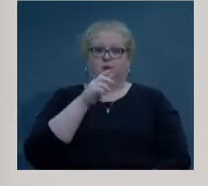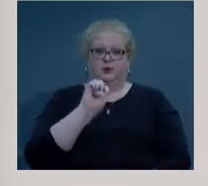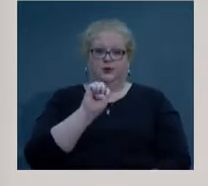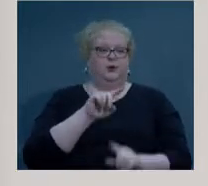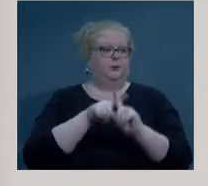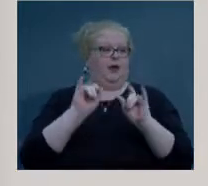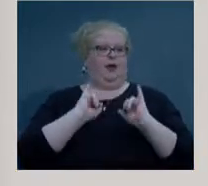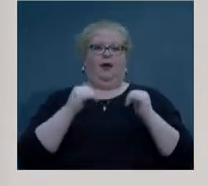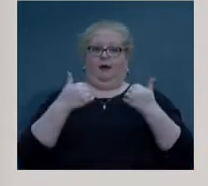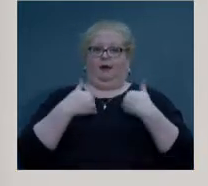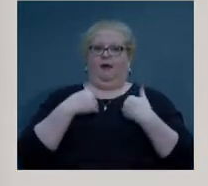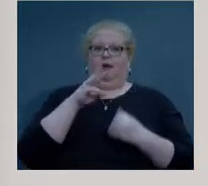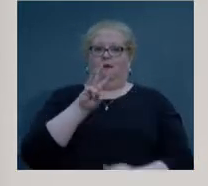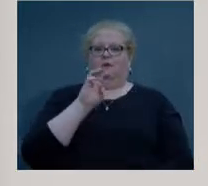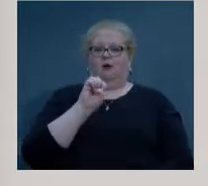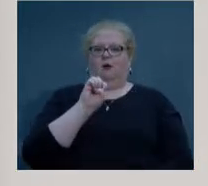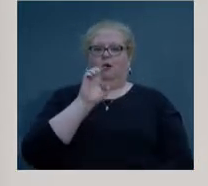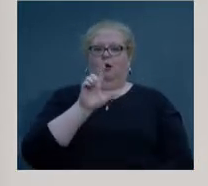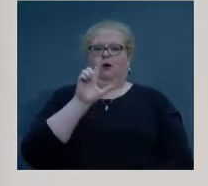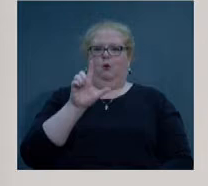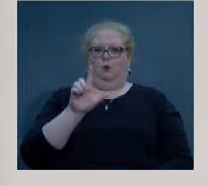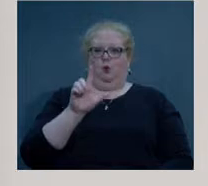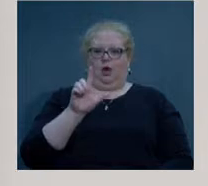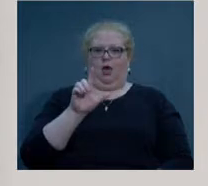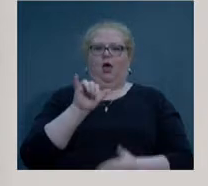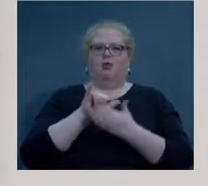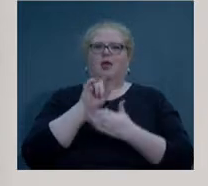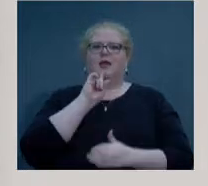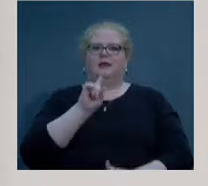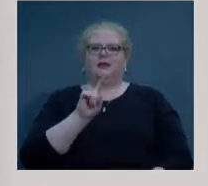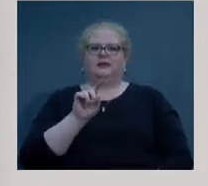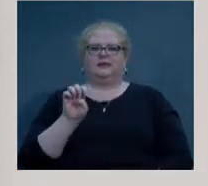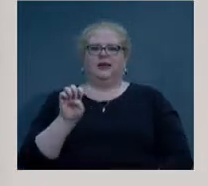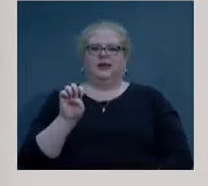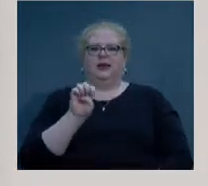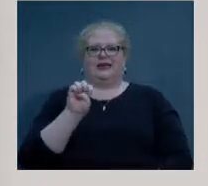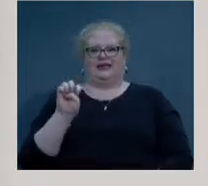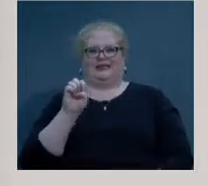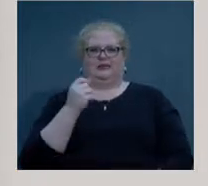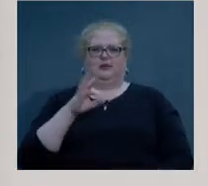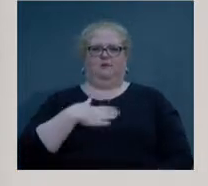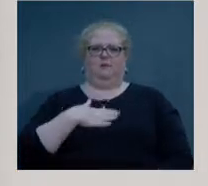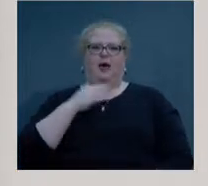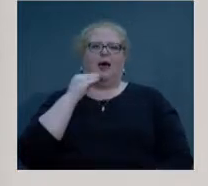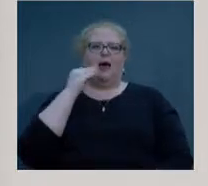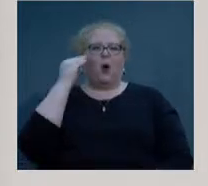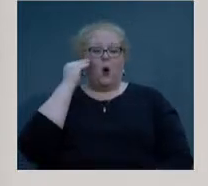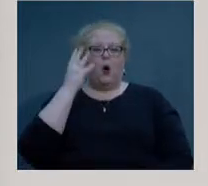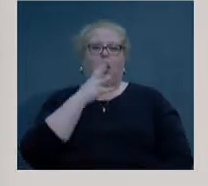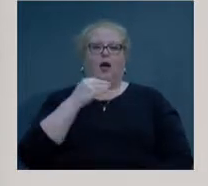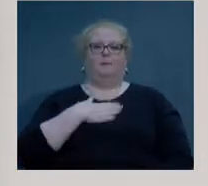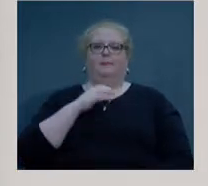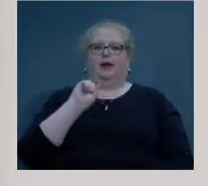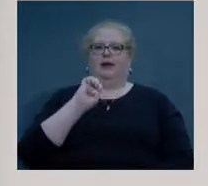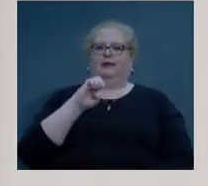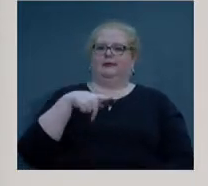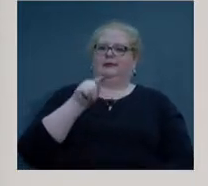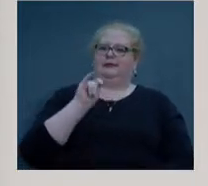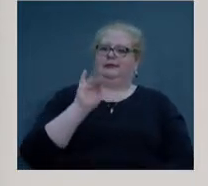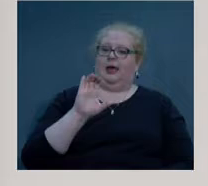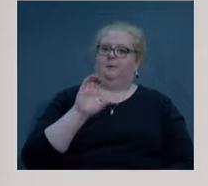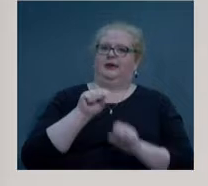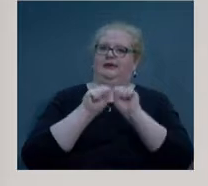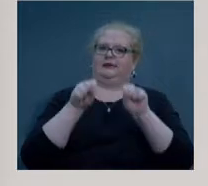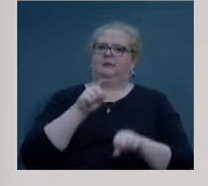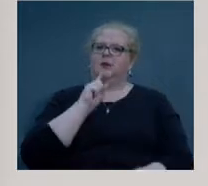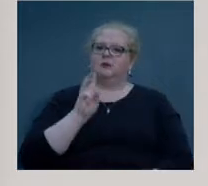have a well sitting to the east side of my house, and my septic system is sitting to the west side of it. I don't